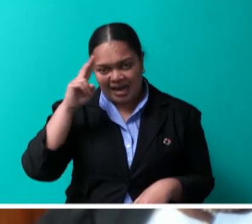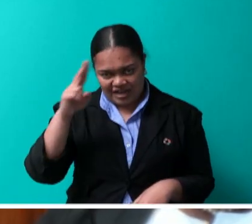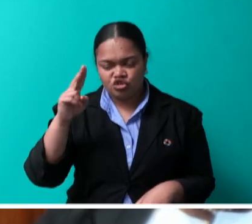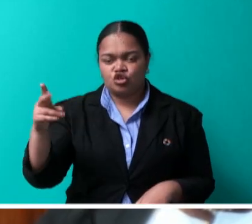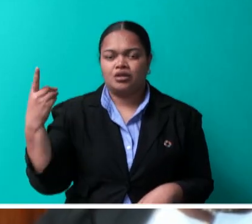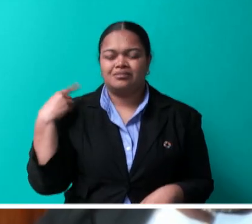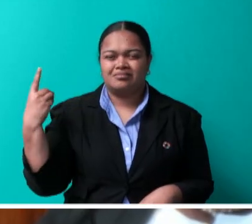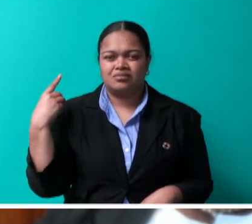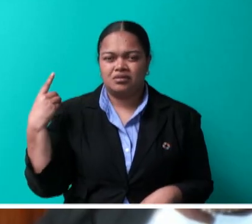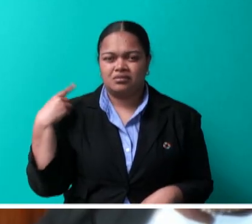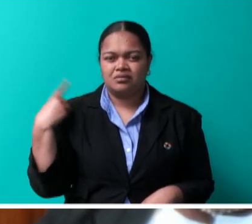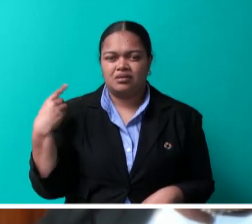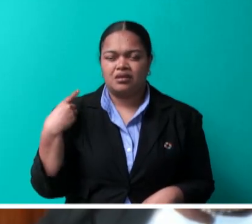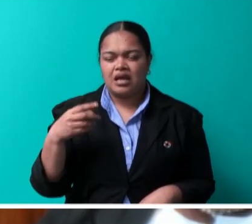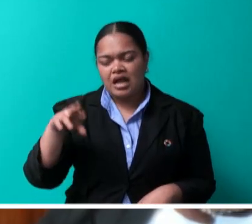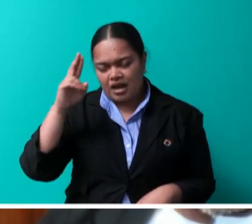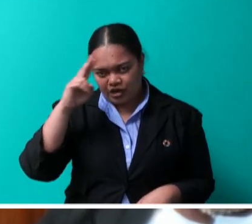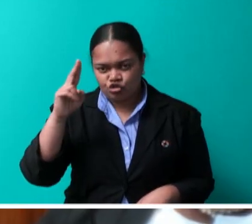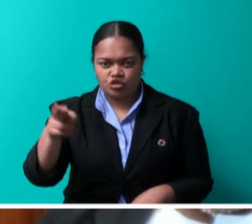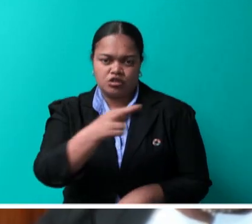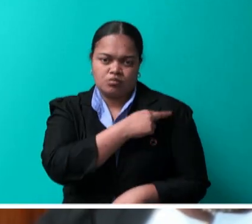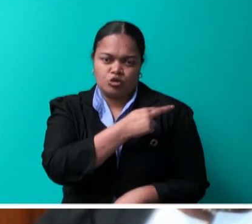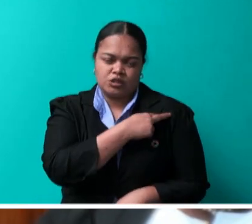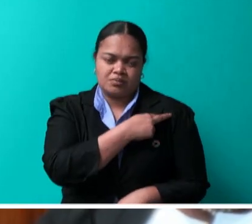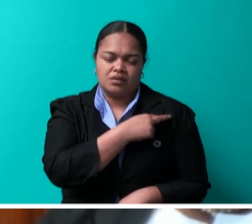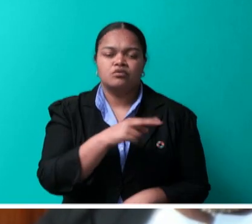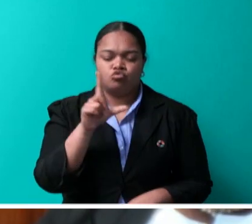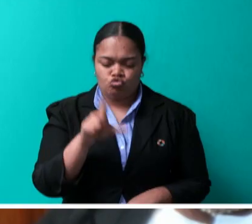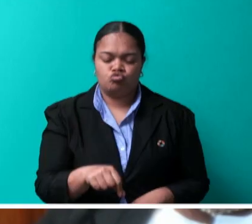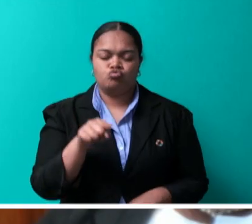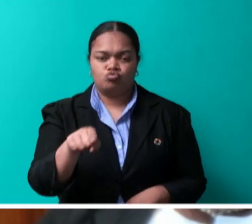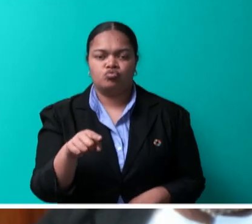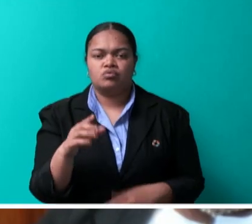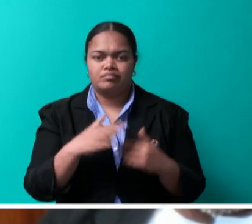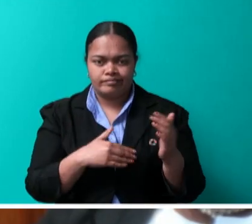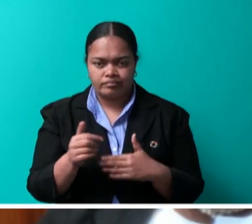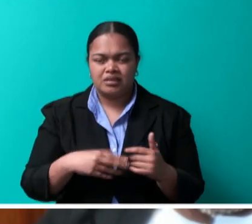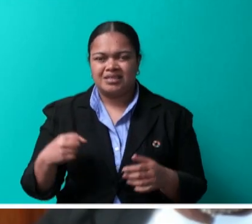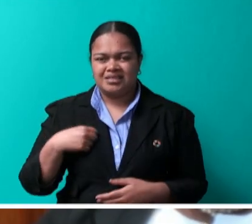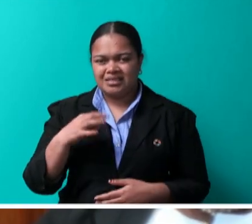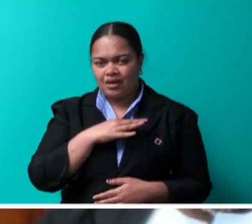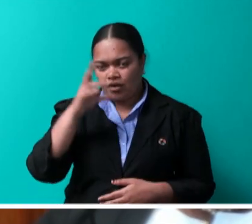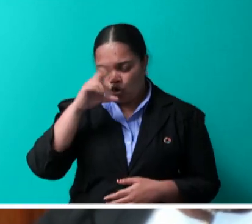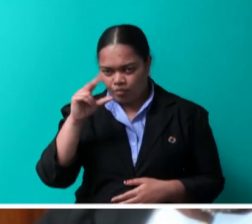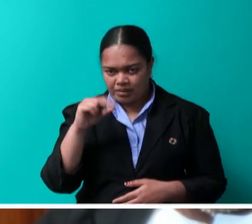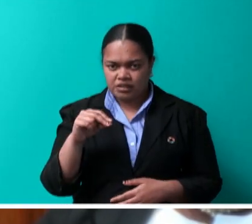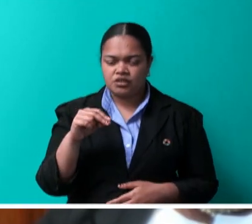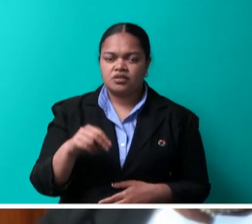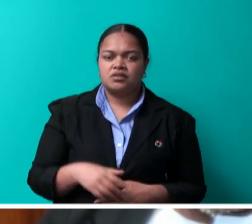responsibility. Government therefore continues investing in modern infrastructure, staff accommodation, and